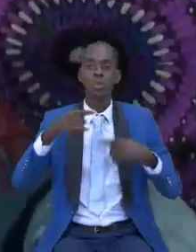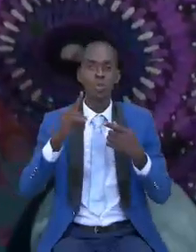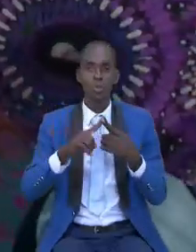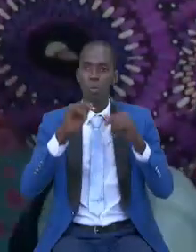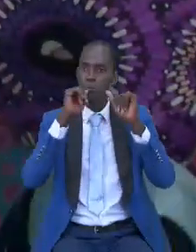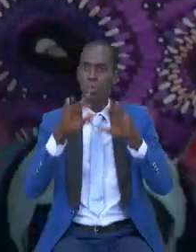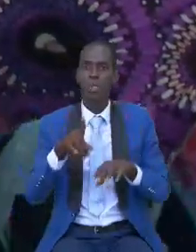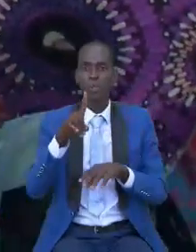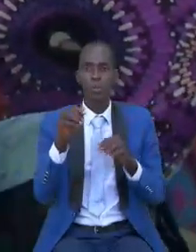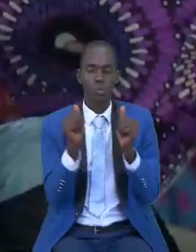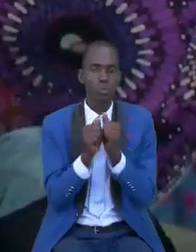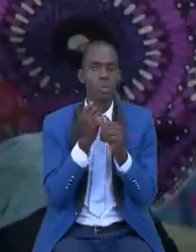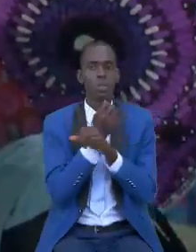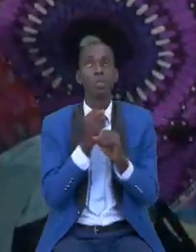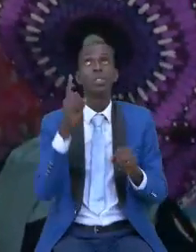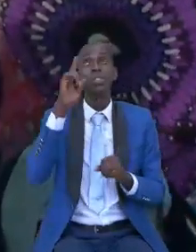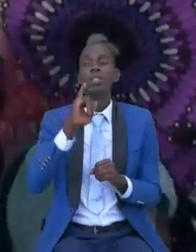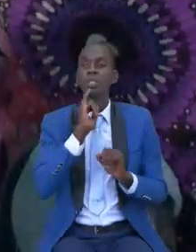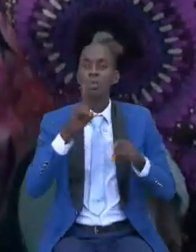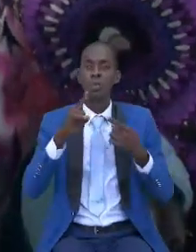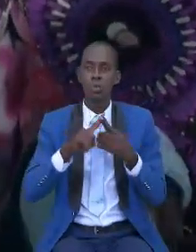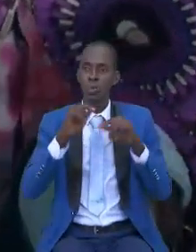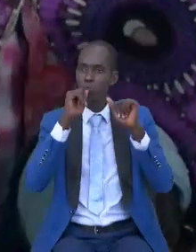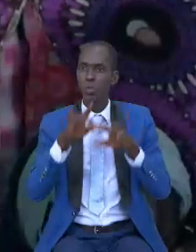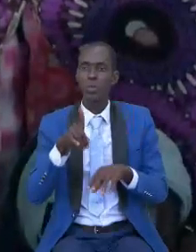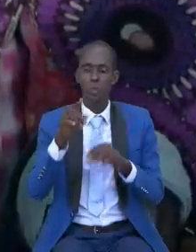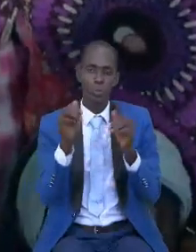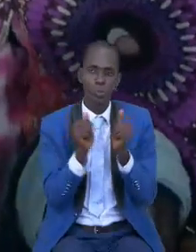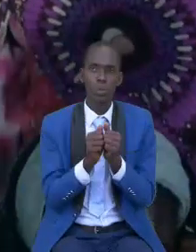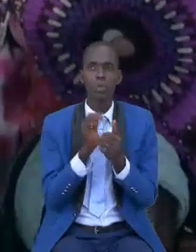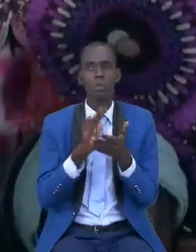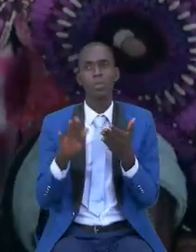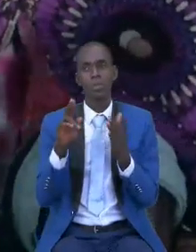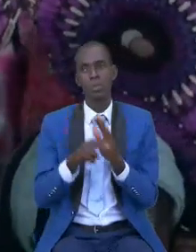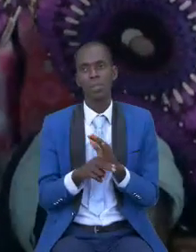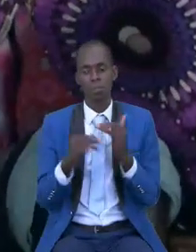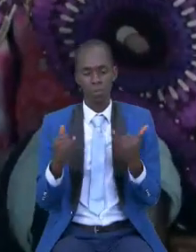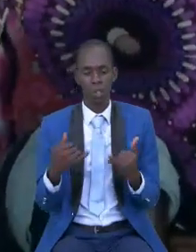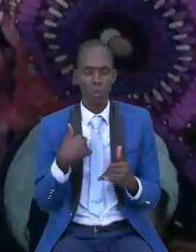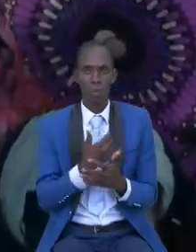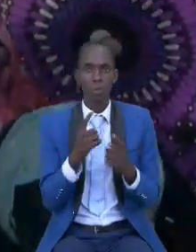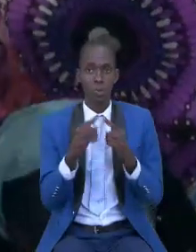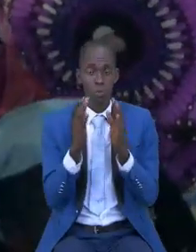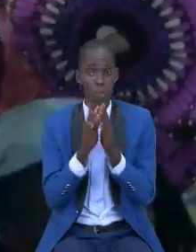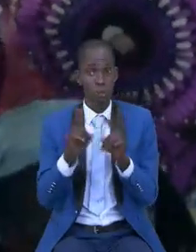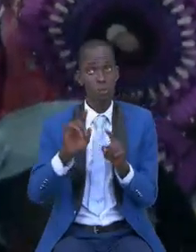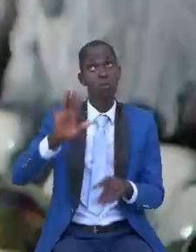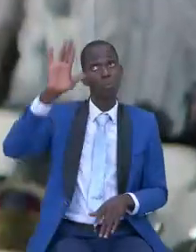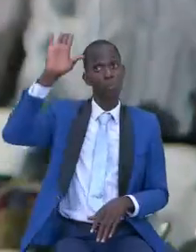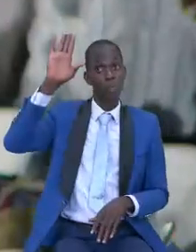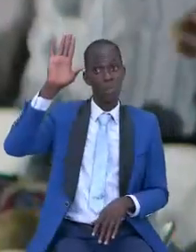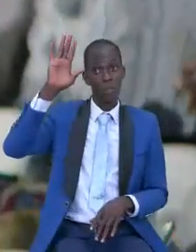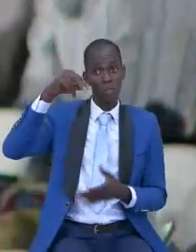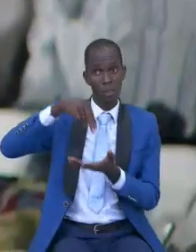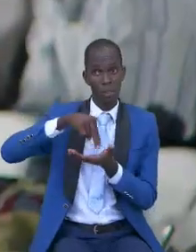salvation. He's going to bless you with forgiveness. We're going to pray together now as you're raising up your hand and you're